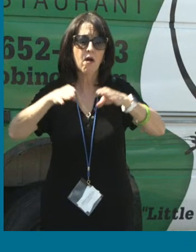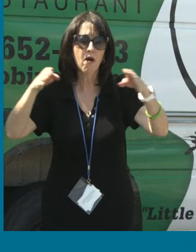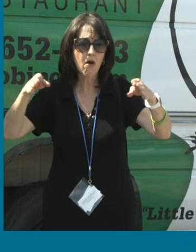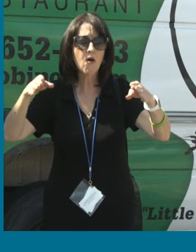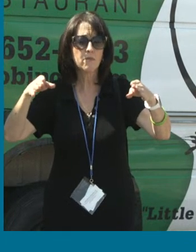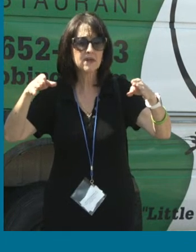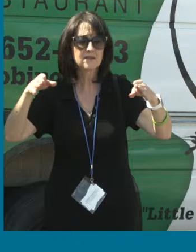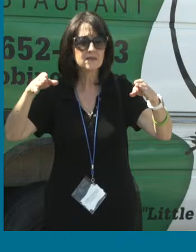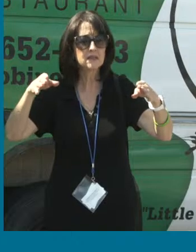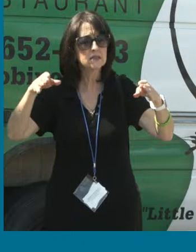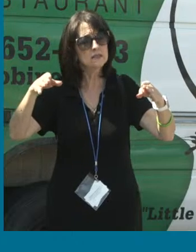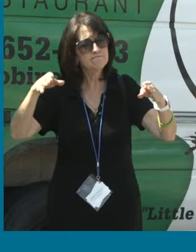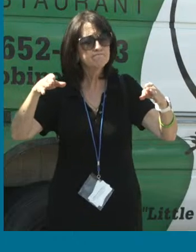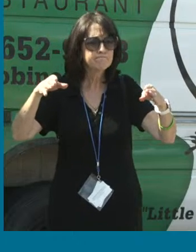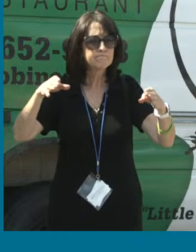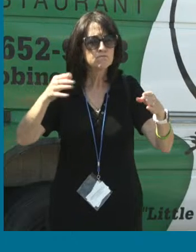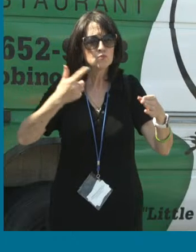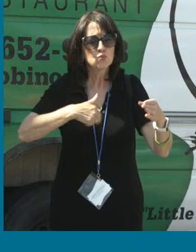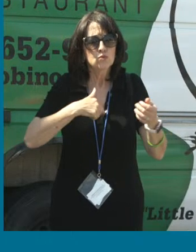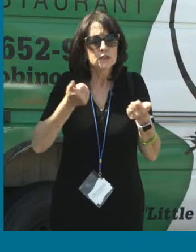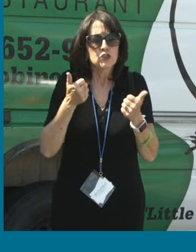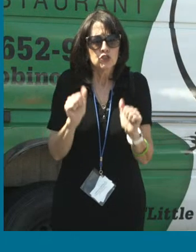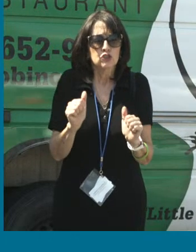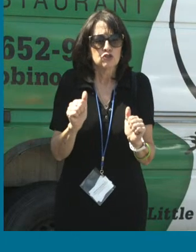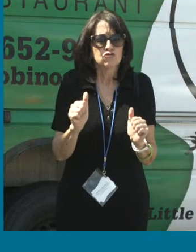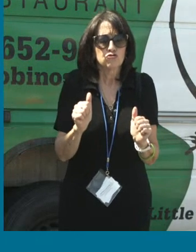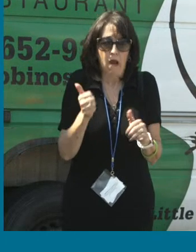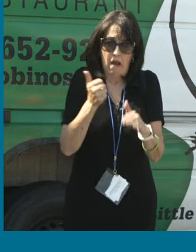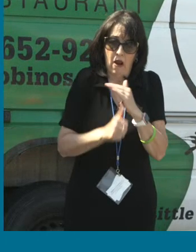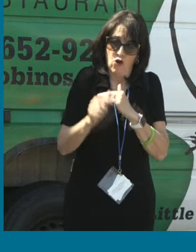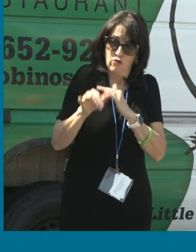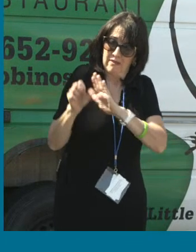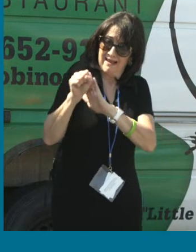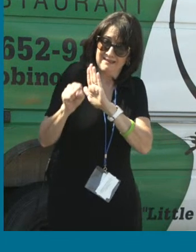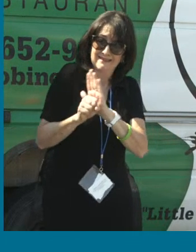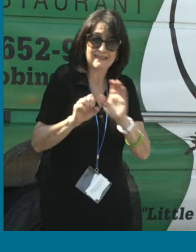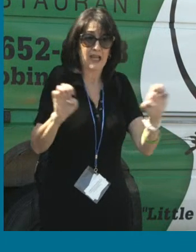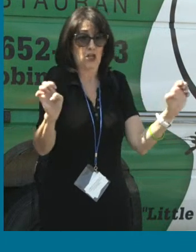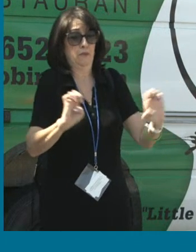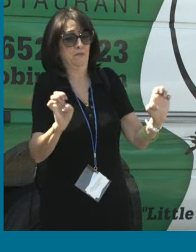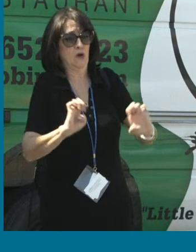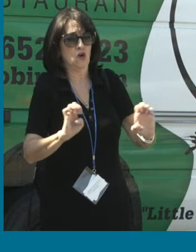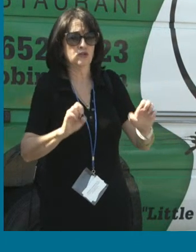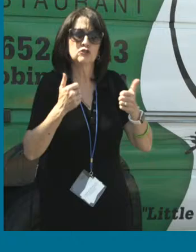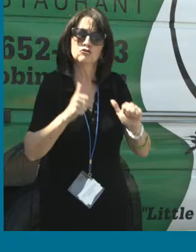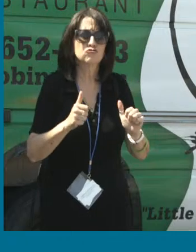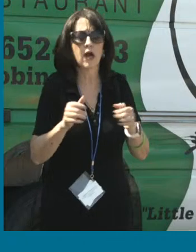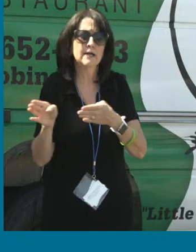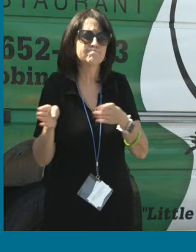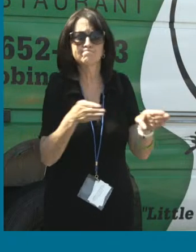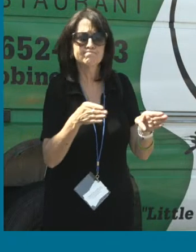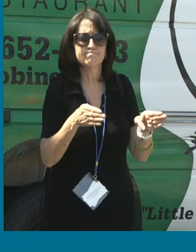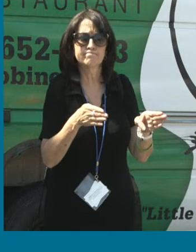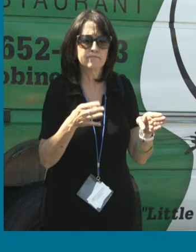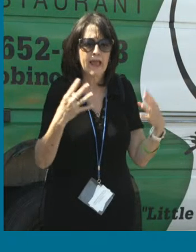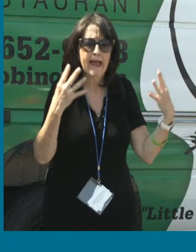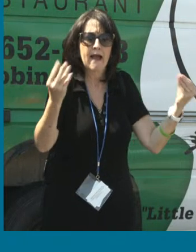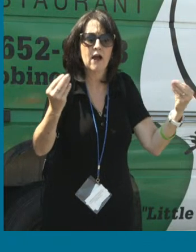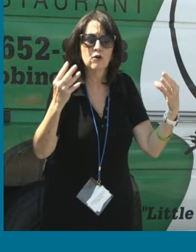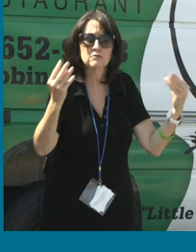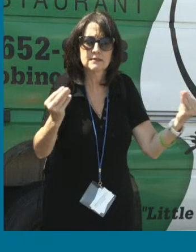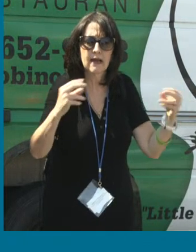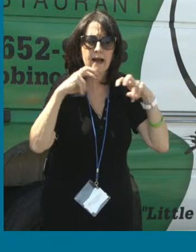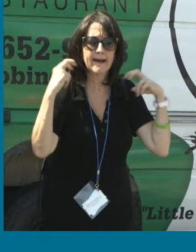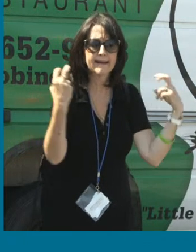of things under emergency powers to help restaurants move outdoors into safer outdoor